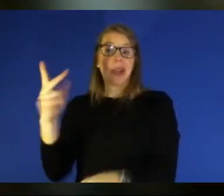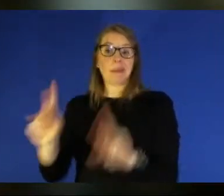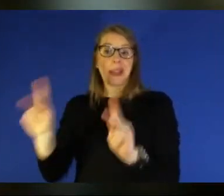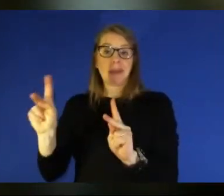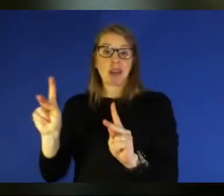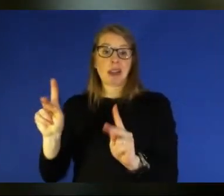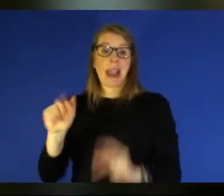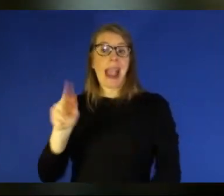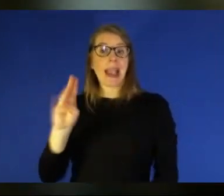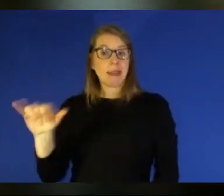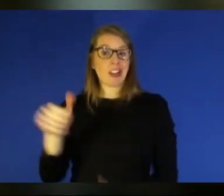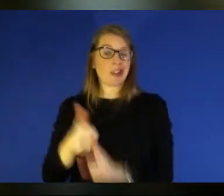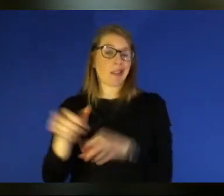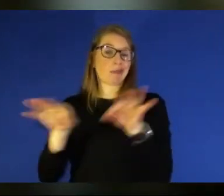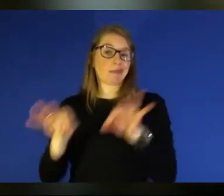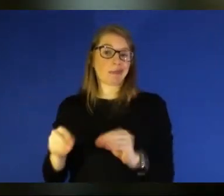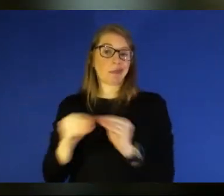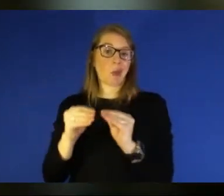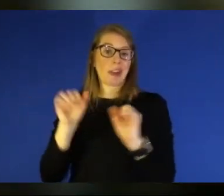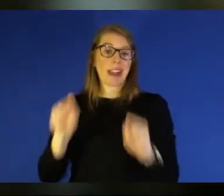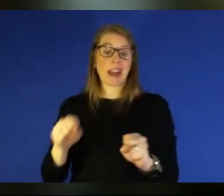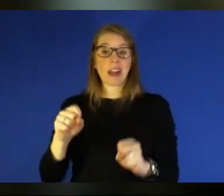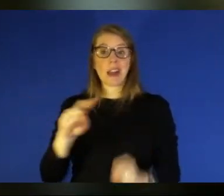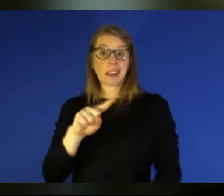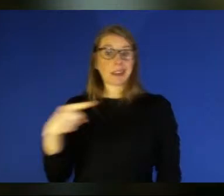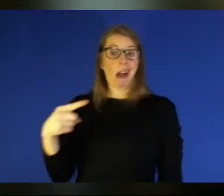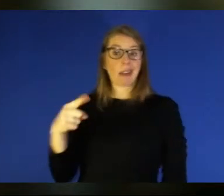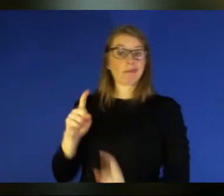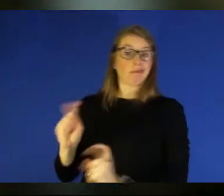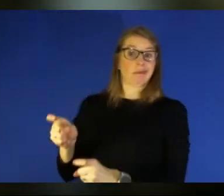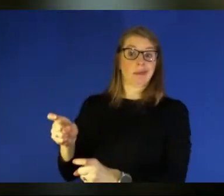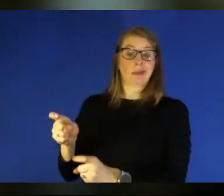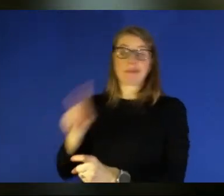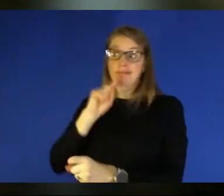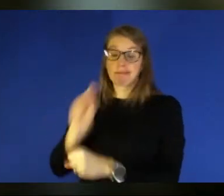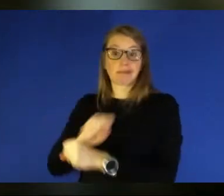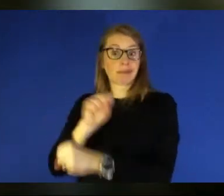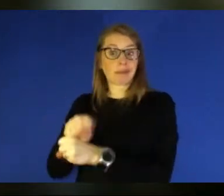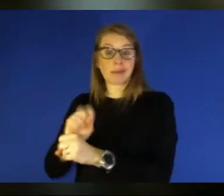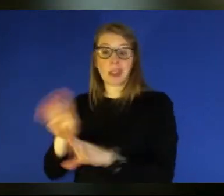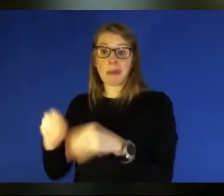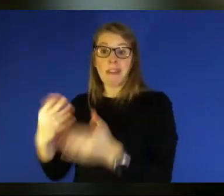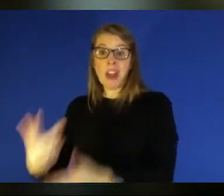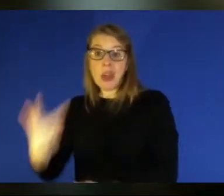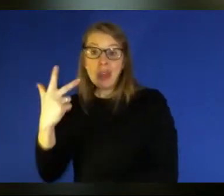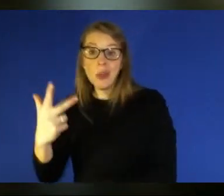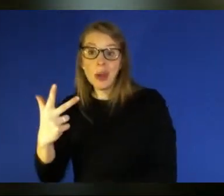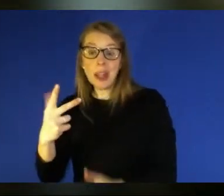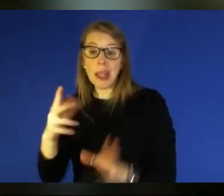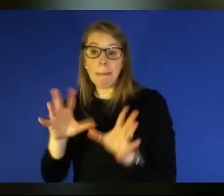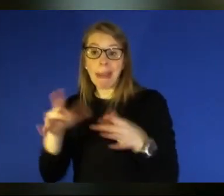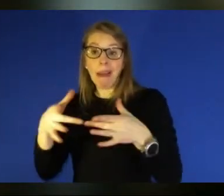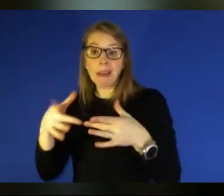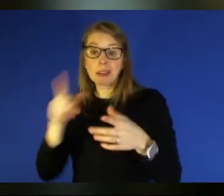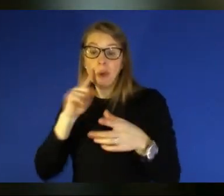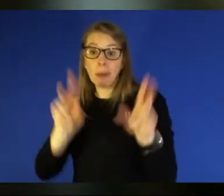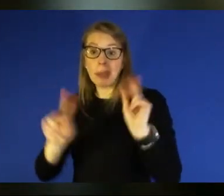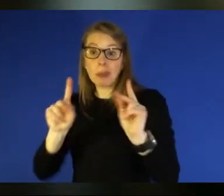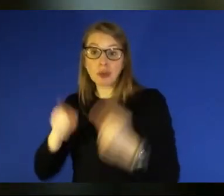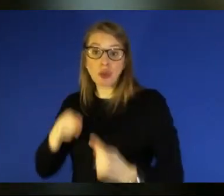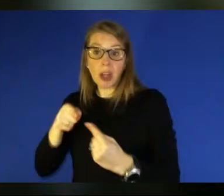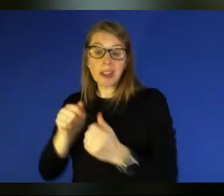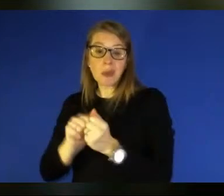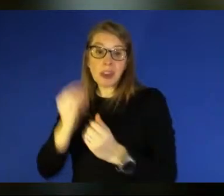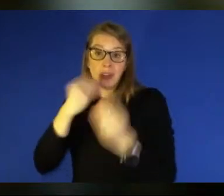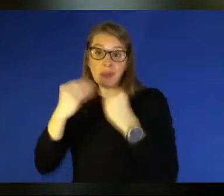but just $1 donation can actually provide 3 meals to people in our community that are struggling with food